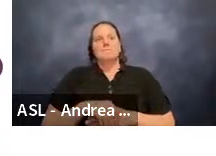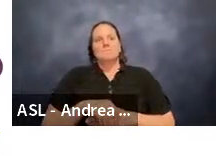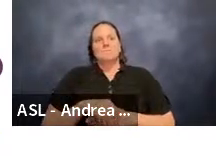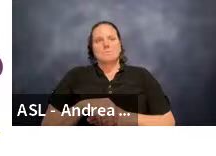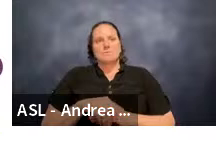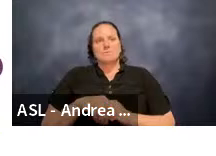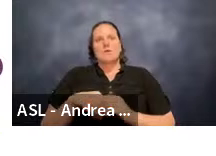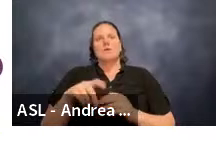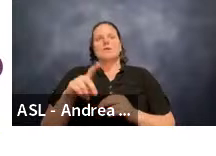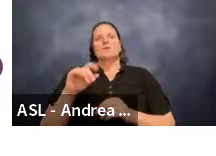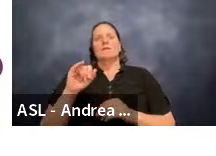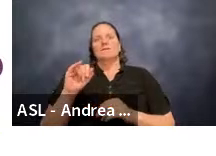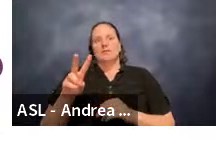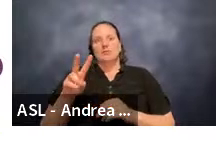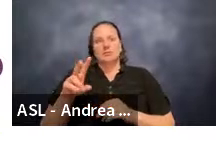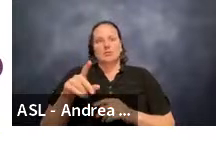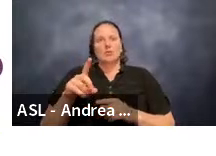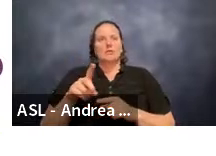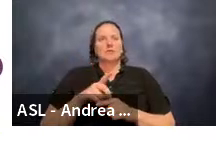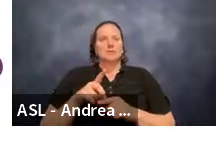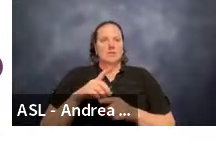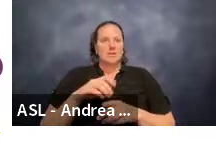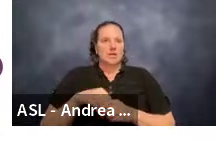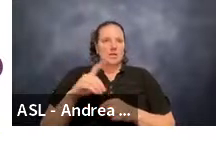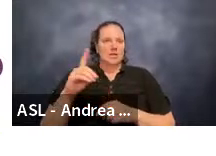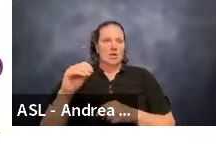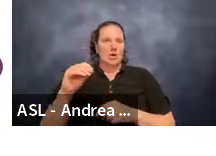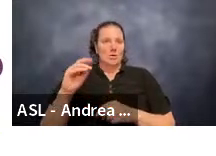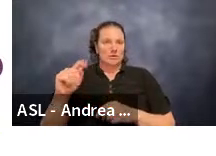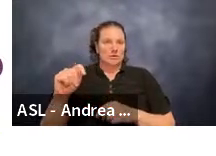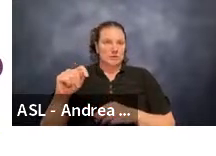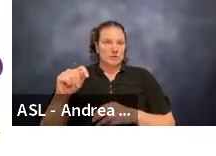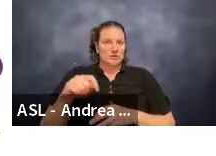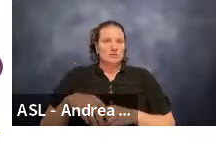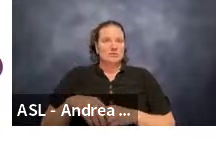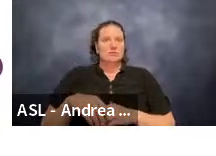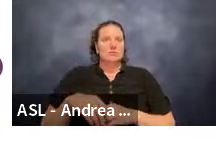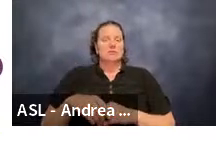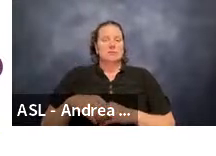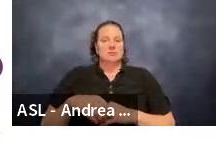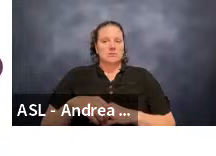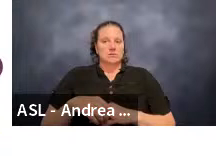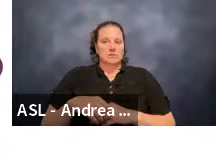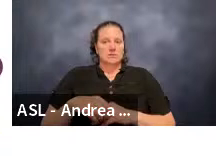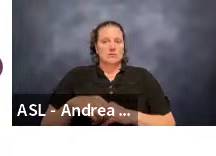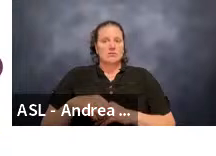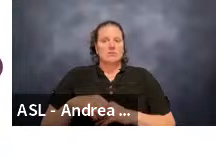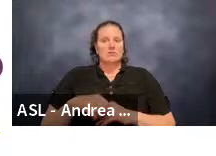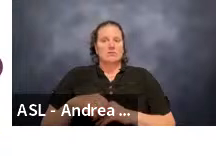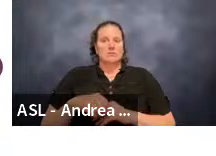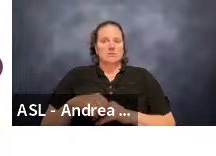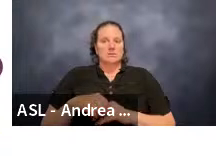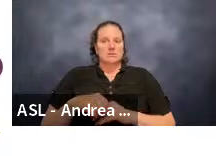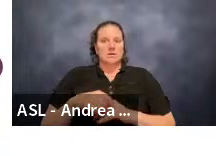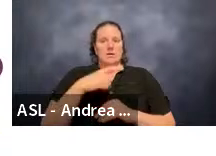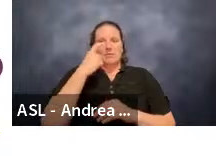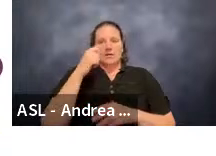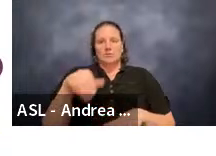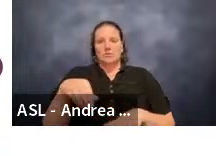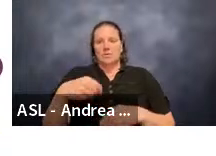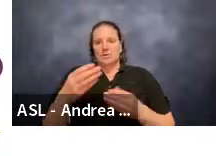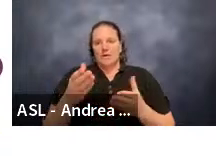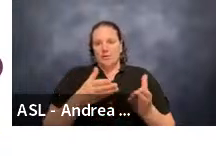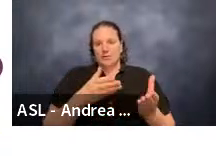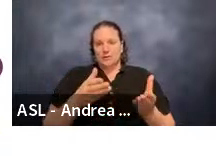divisions or disciplines within a DOT than toll. Because we provide a service